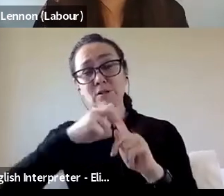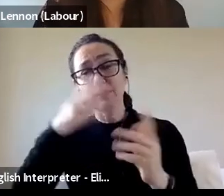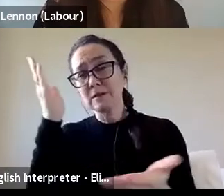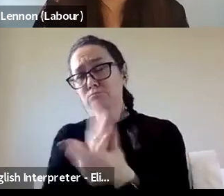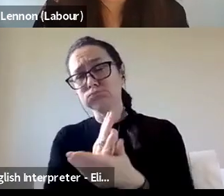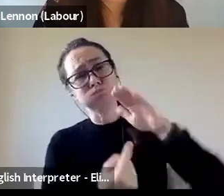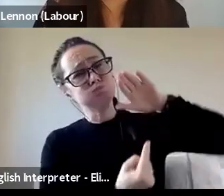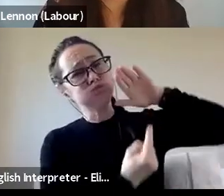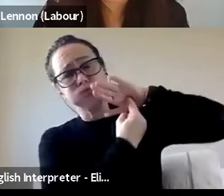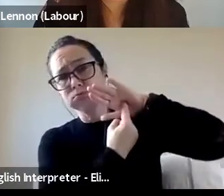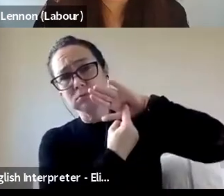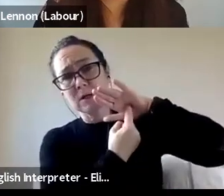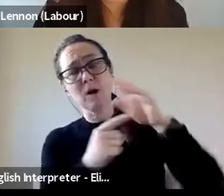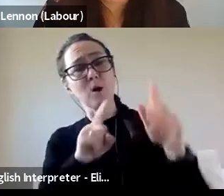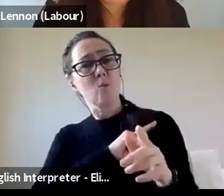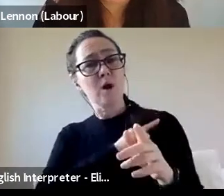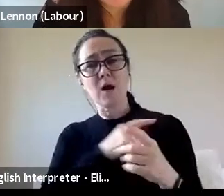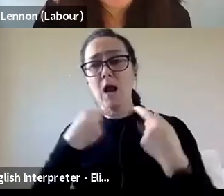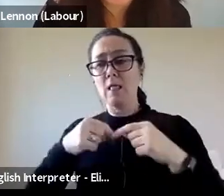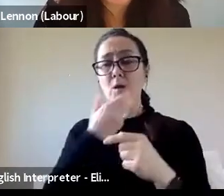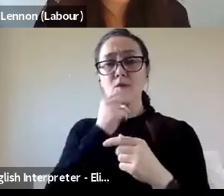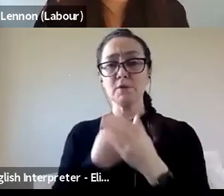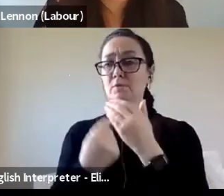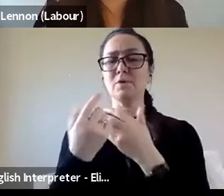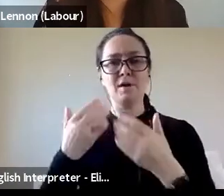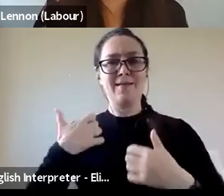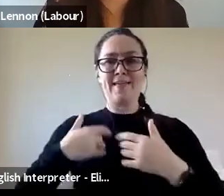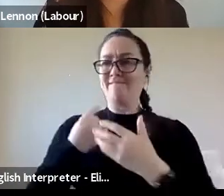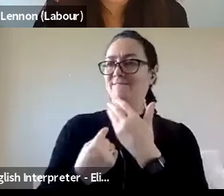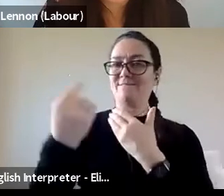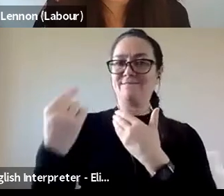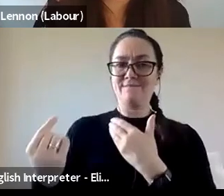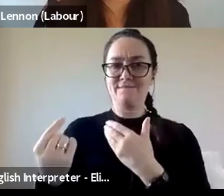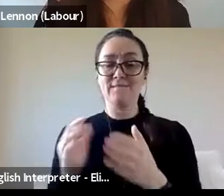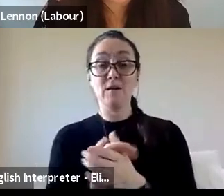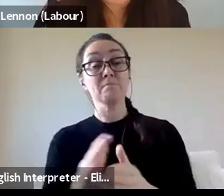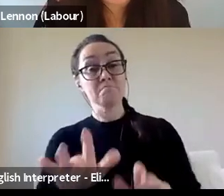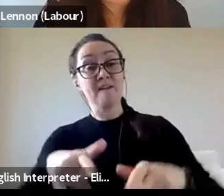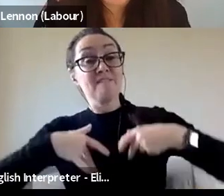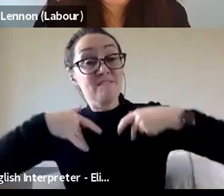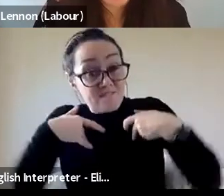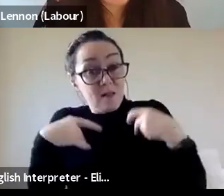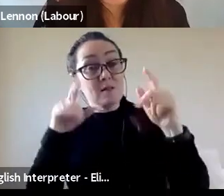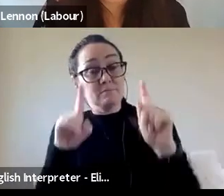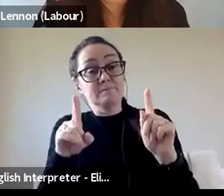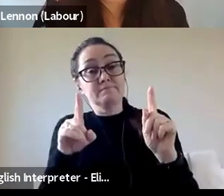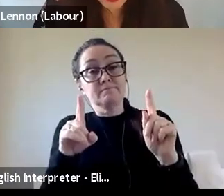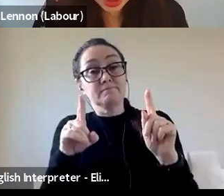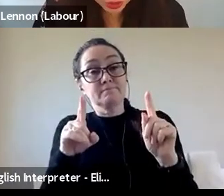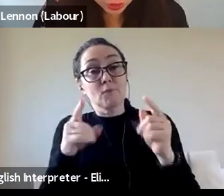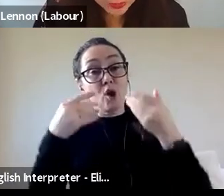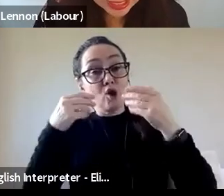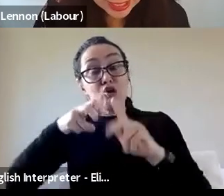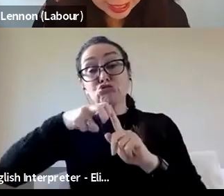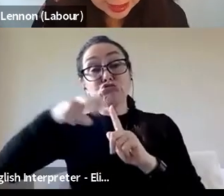I believe that public transport should be in public hands. It should be a public good. So I think, across the board, we